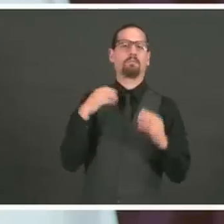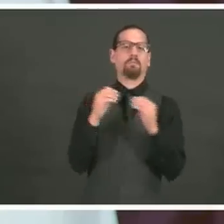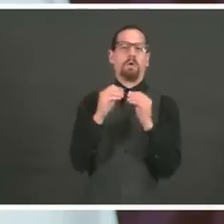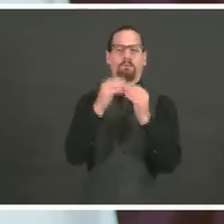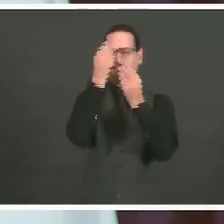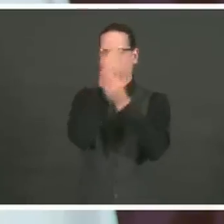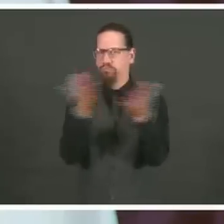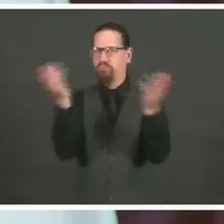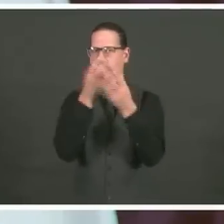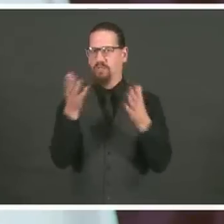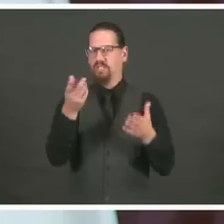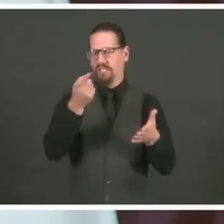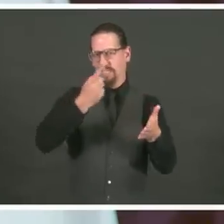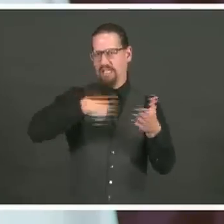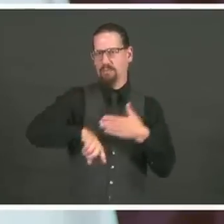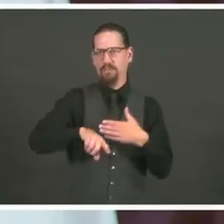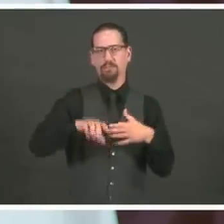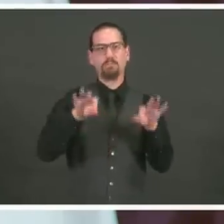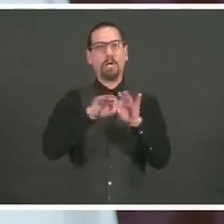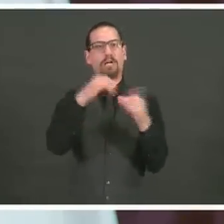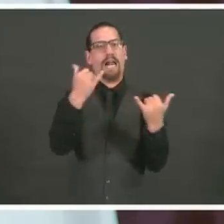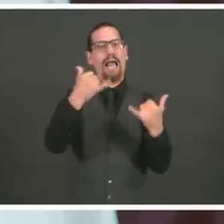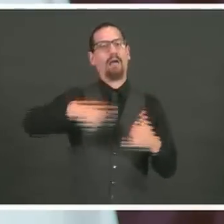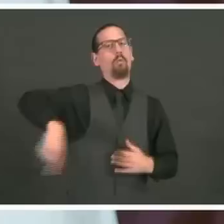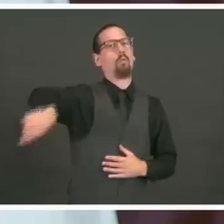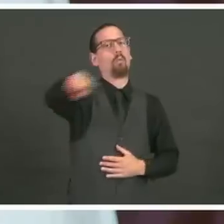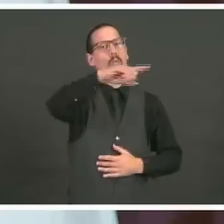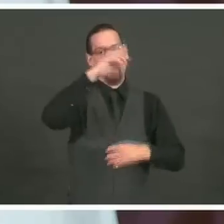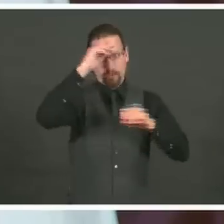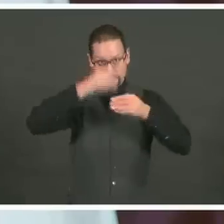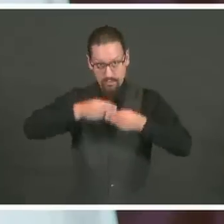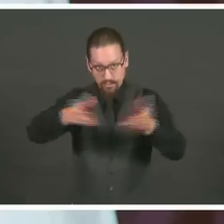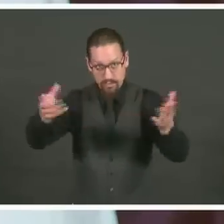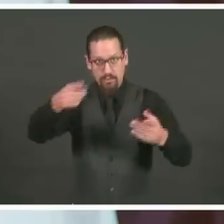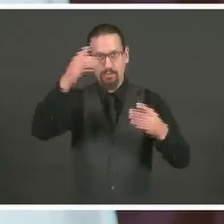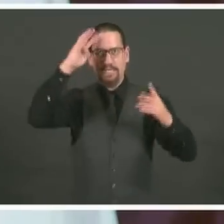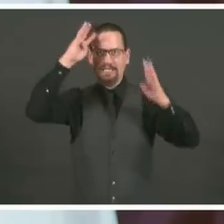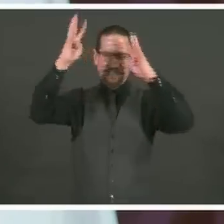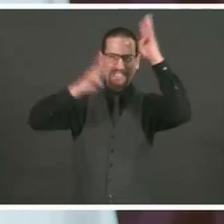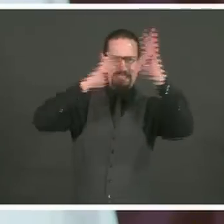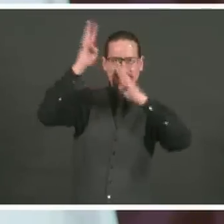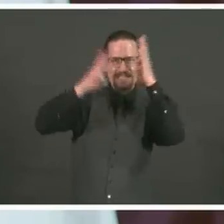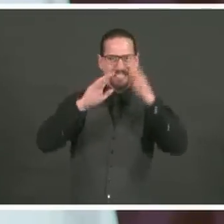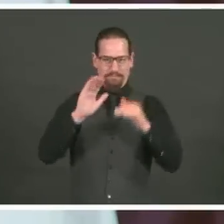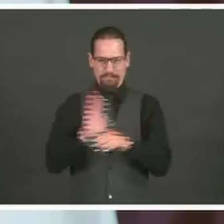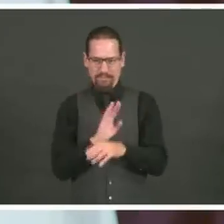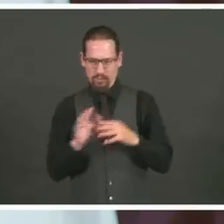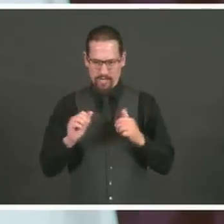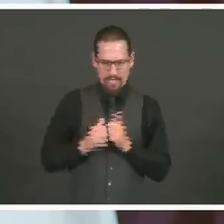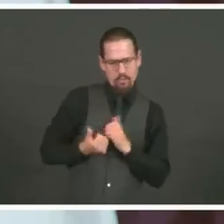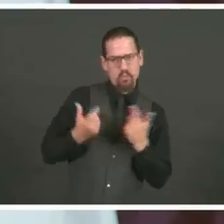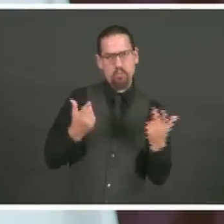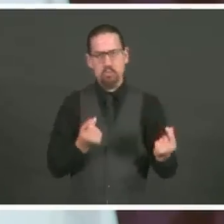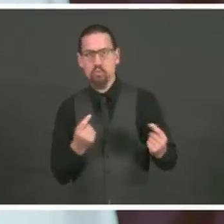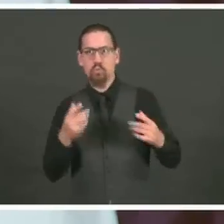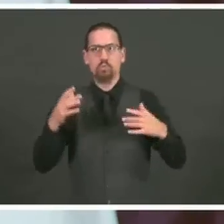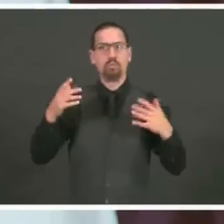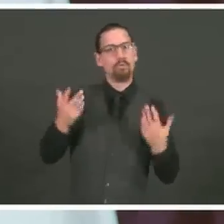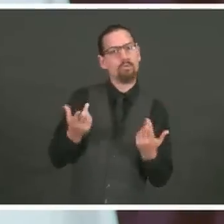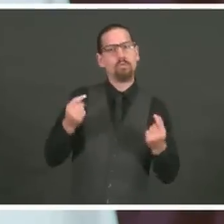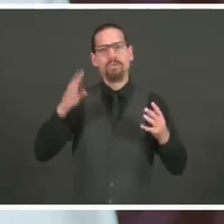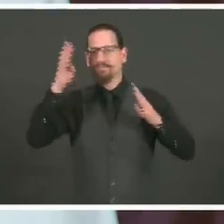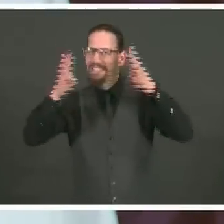I would say just start thinking about it. You know, if you're a gym owner, think about how you could have exercise classes or yoga